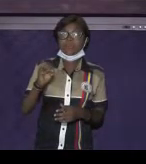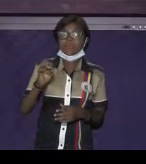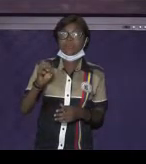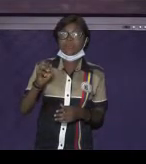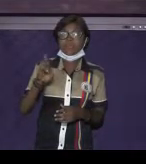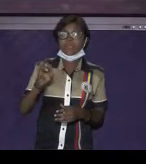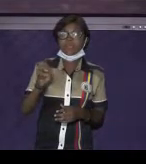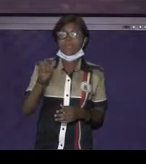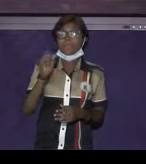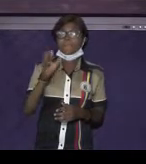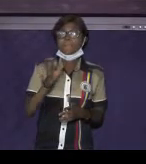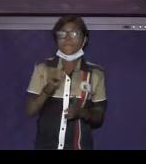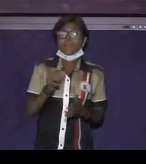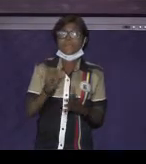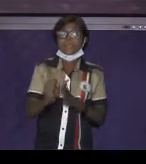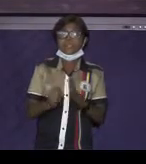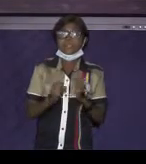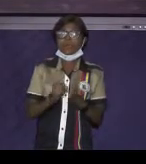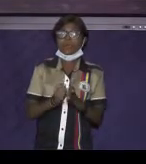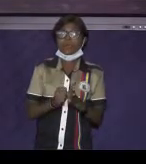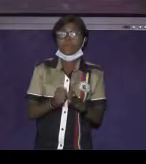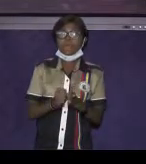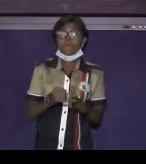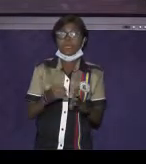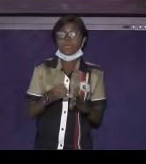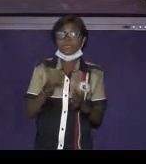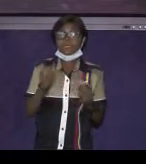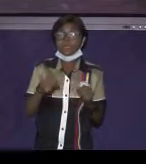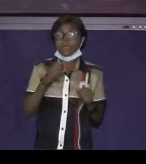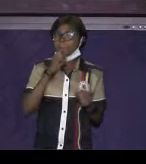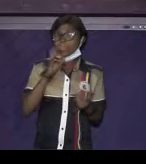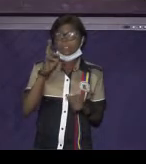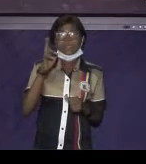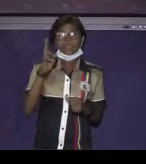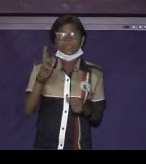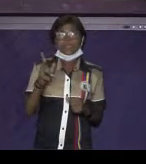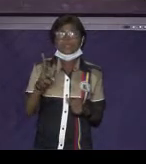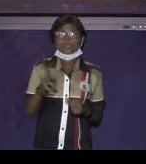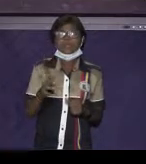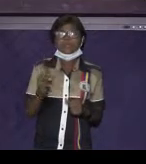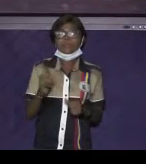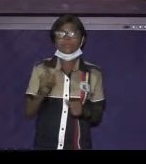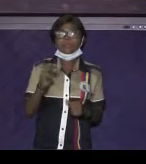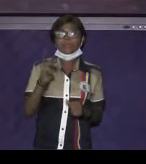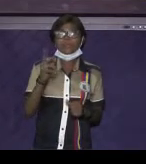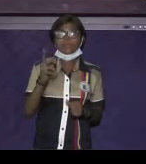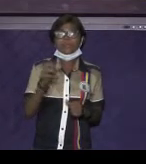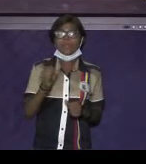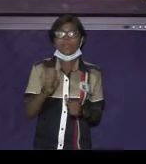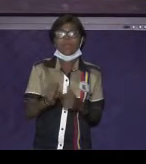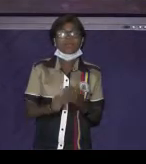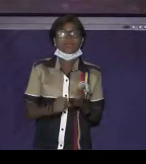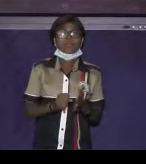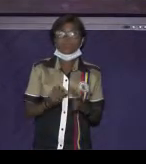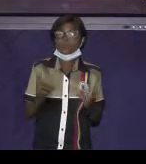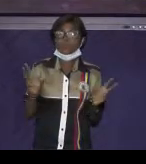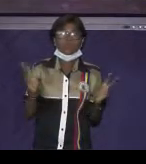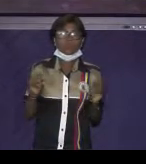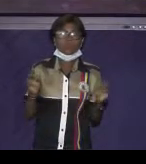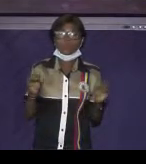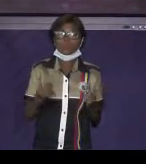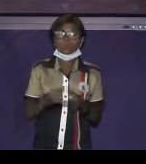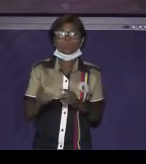10.8 kilometers per hour. It's not 3 kilometers per hour. You can't just say 3 meters per second, that's 3 kilometers per hour. No, it doesn't